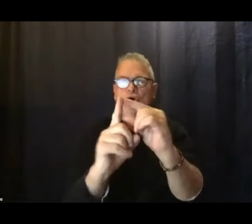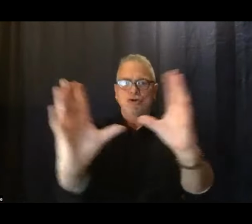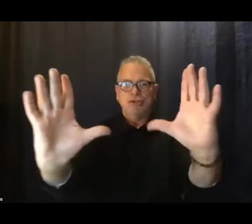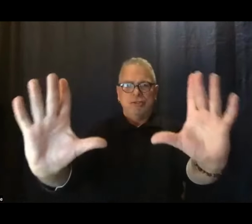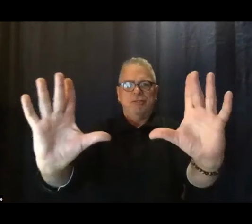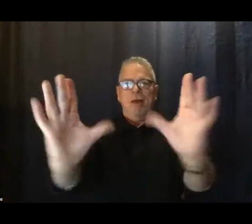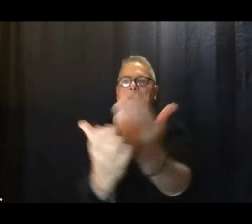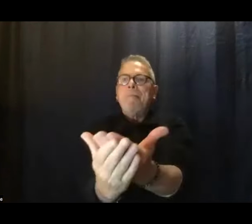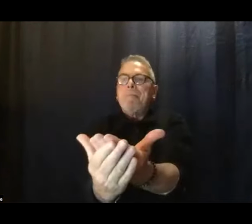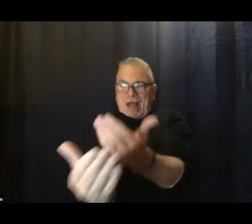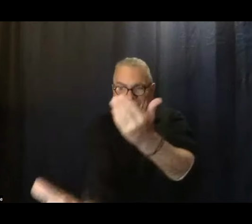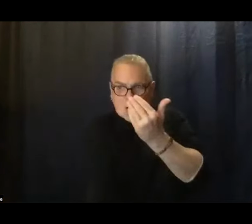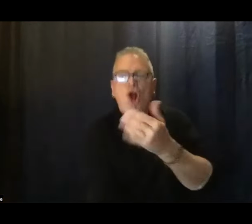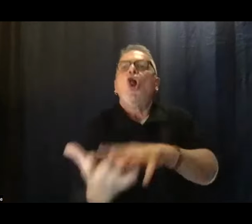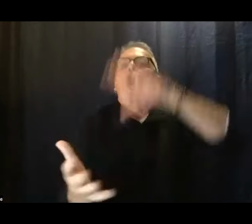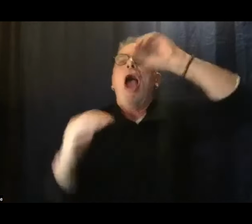production.